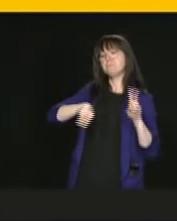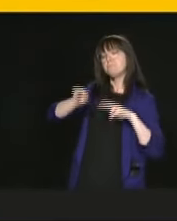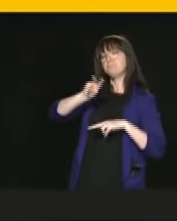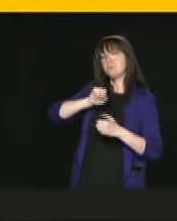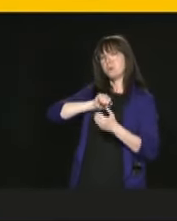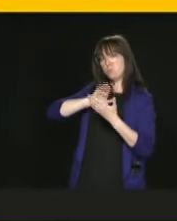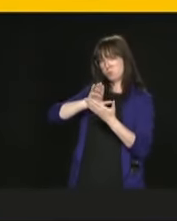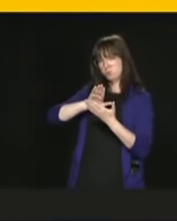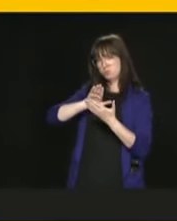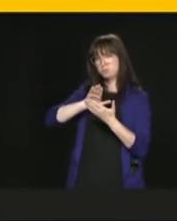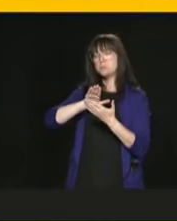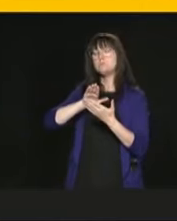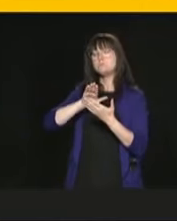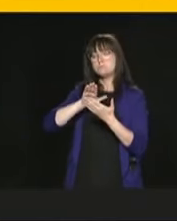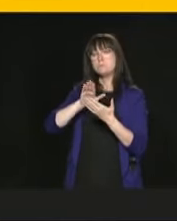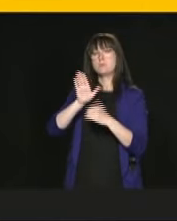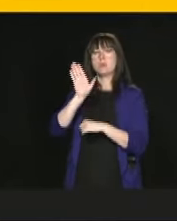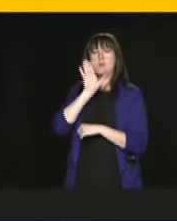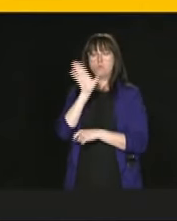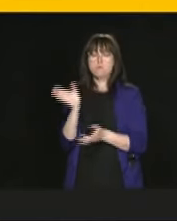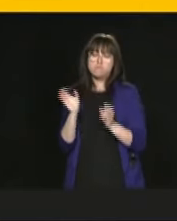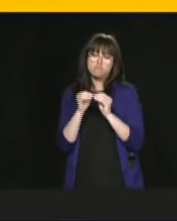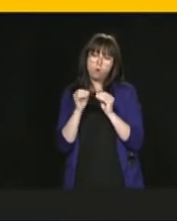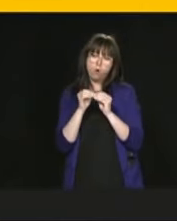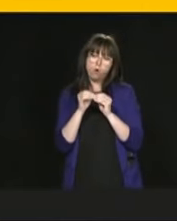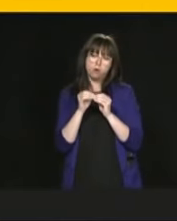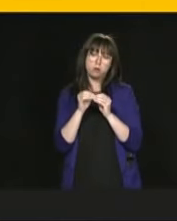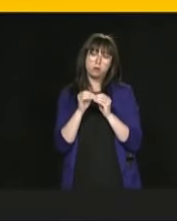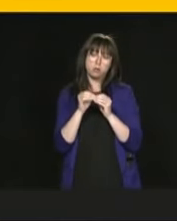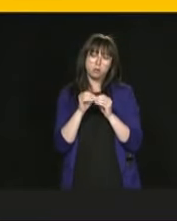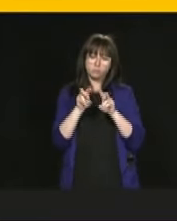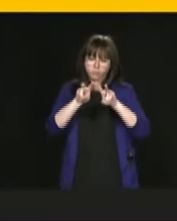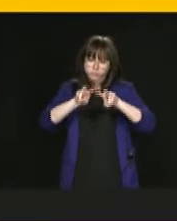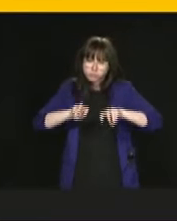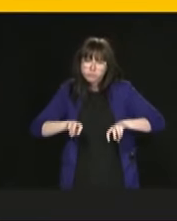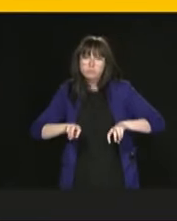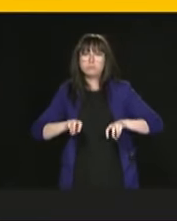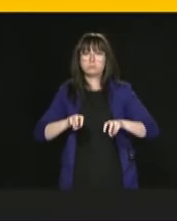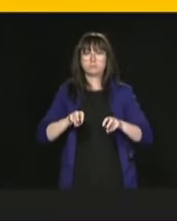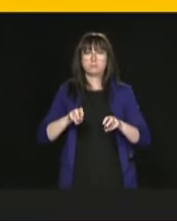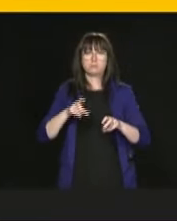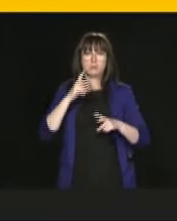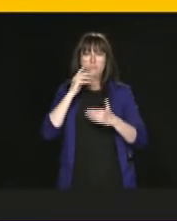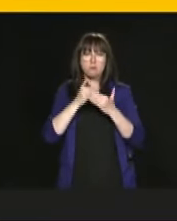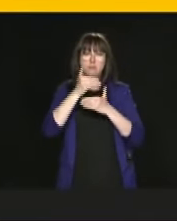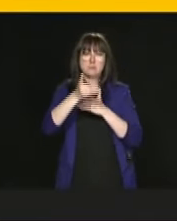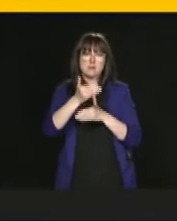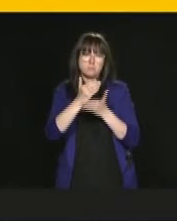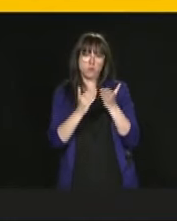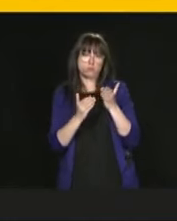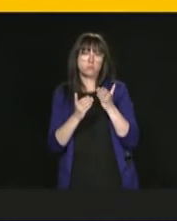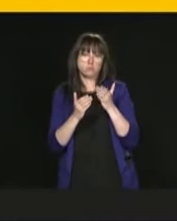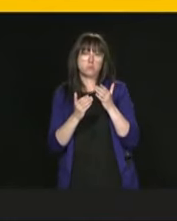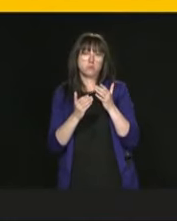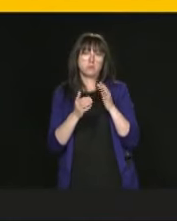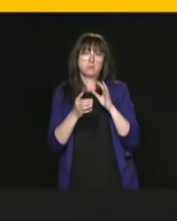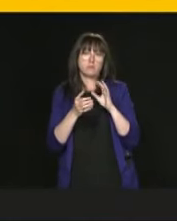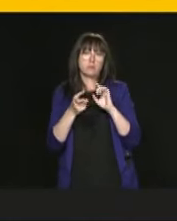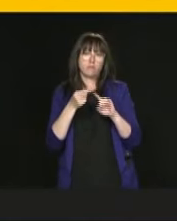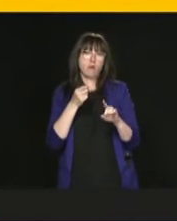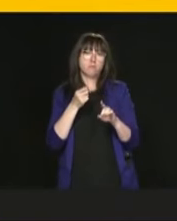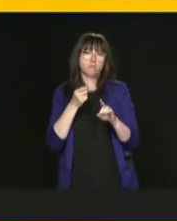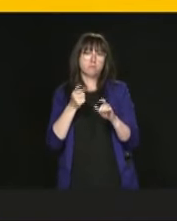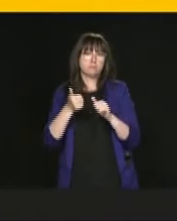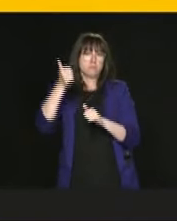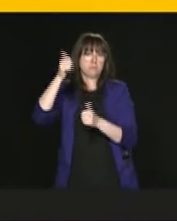of these strategies as we move into the next phase with the Chief Medical Officers of Health, but also our